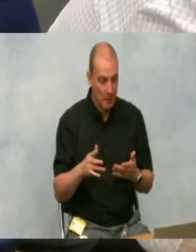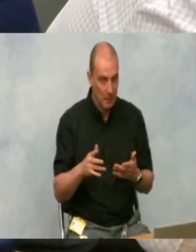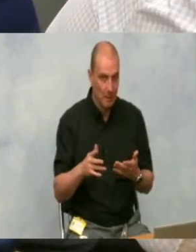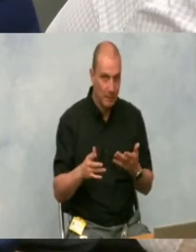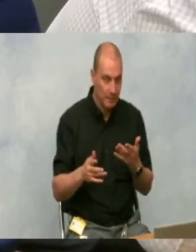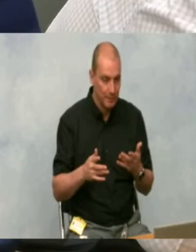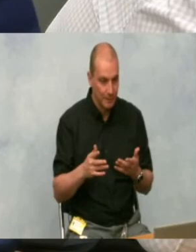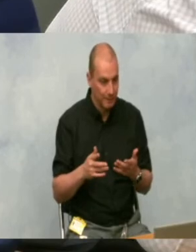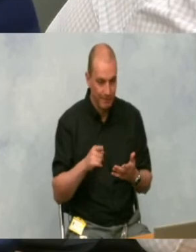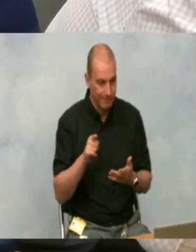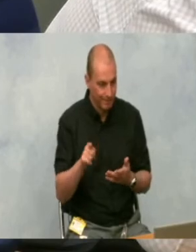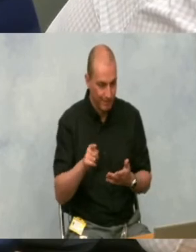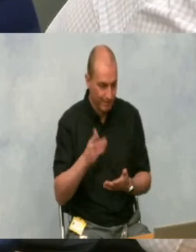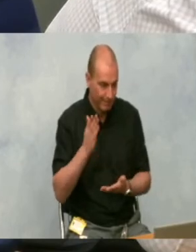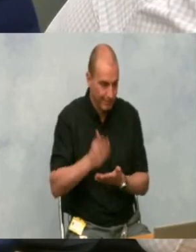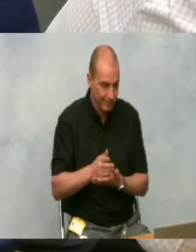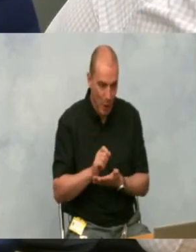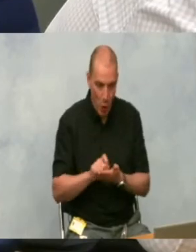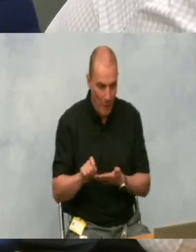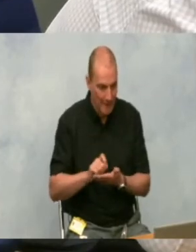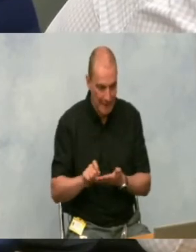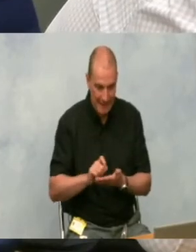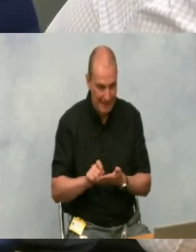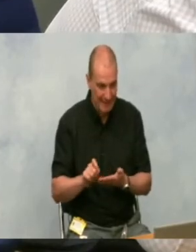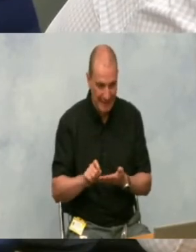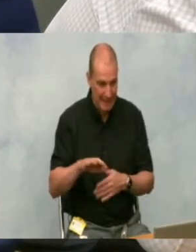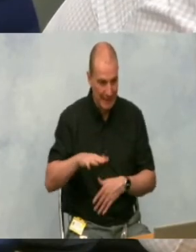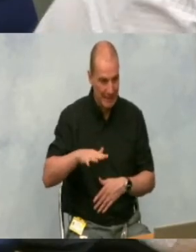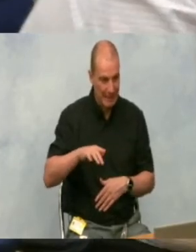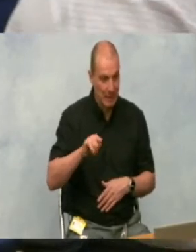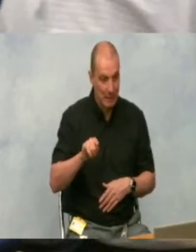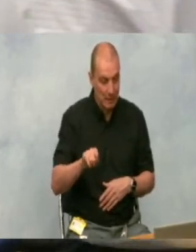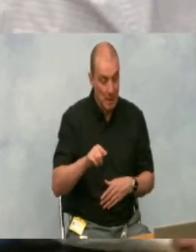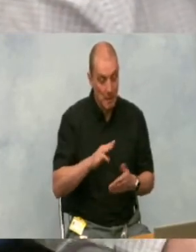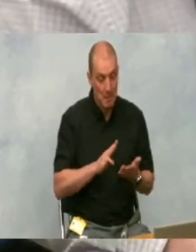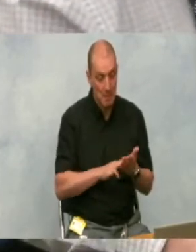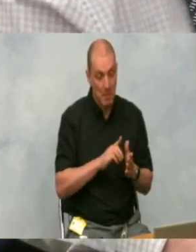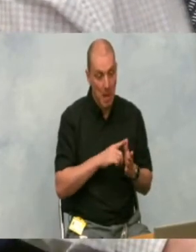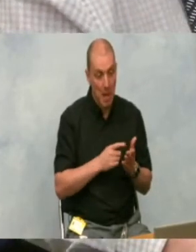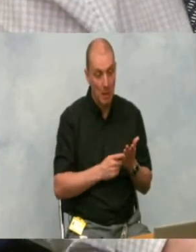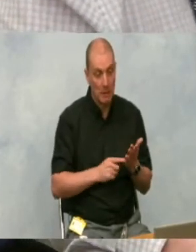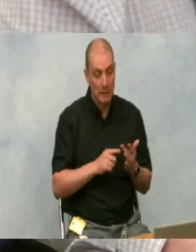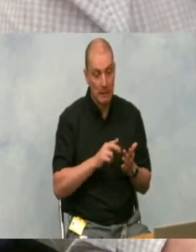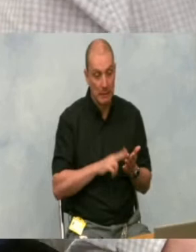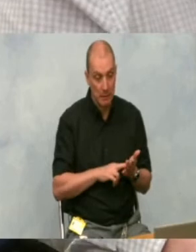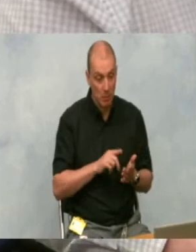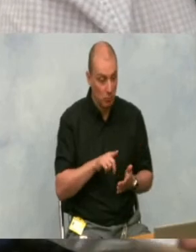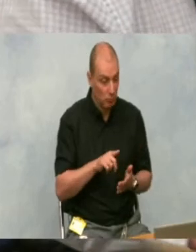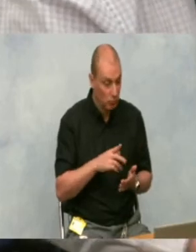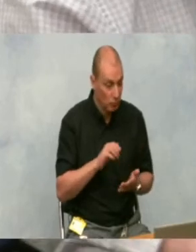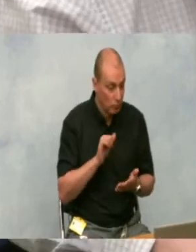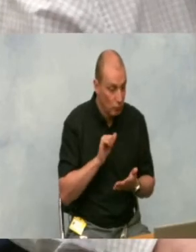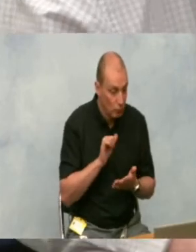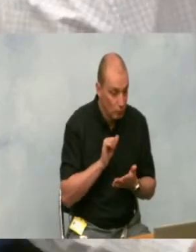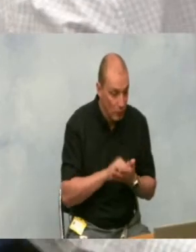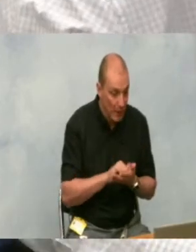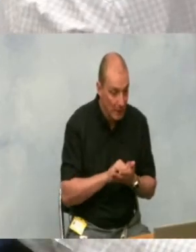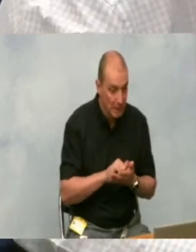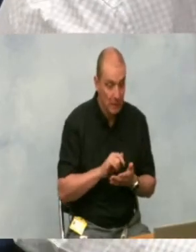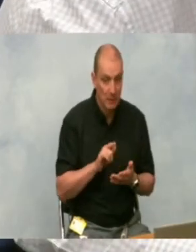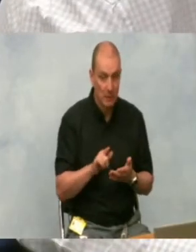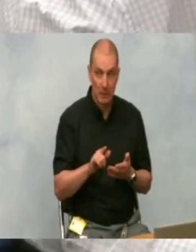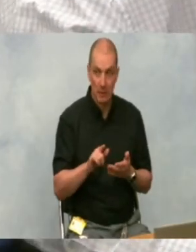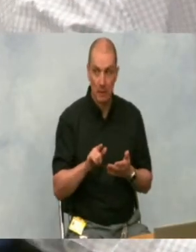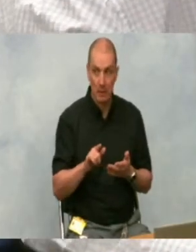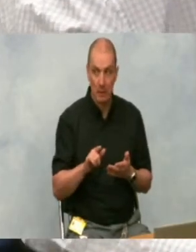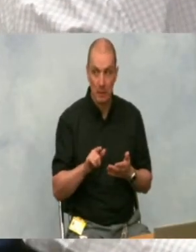pay. And Martin made the point. We're talking about houses in one hand, we're talking about that monstrosity across the road in